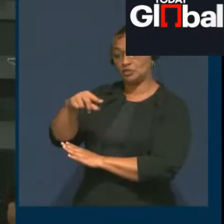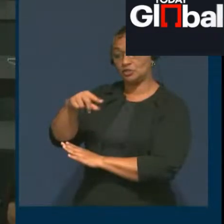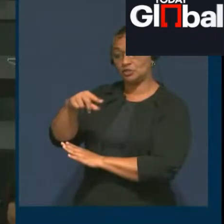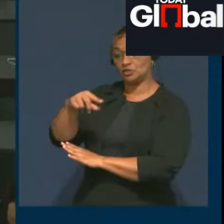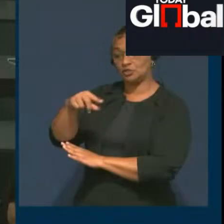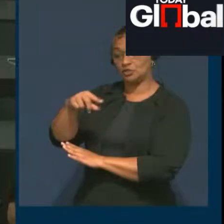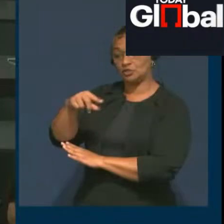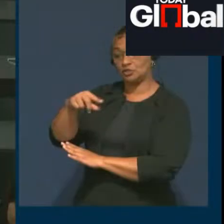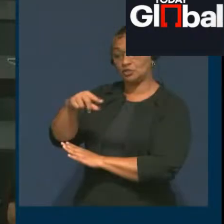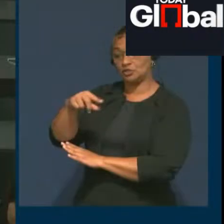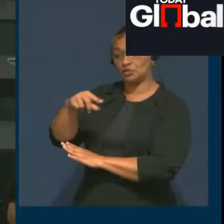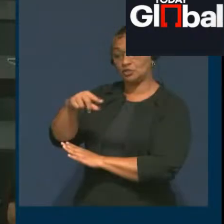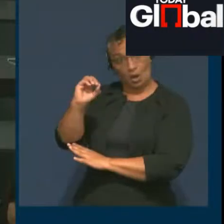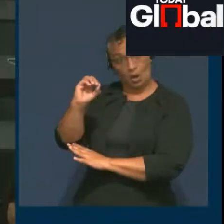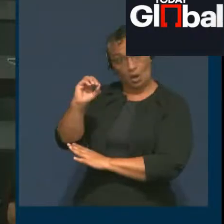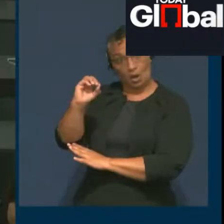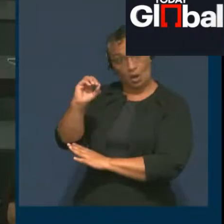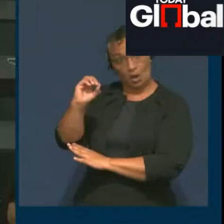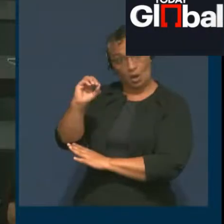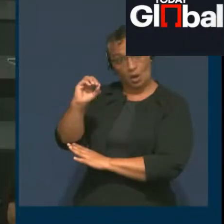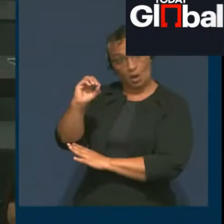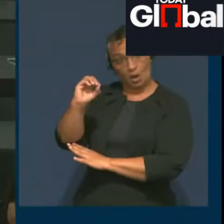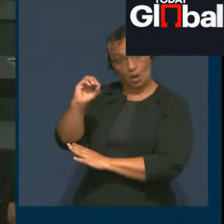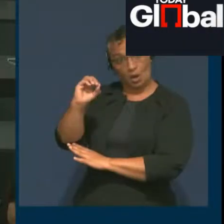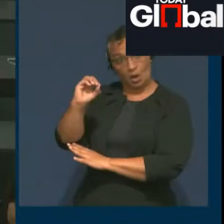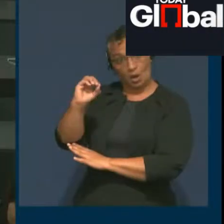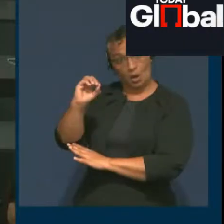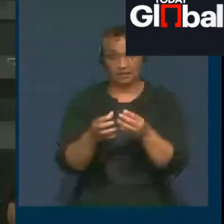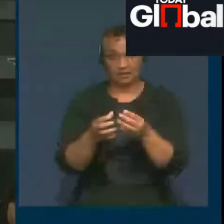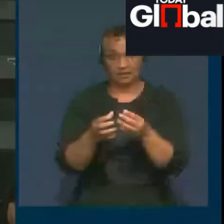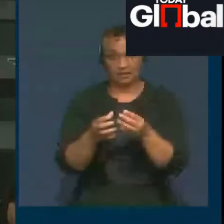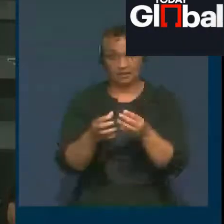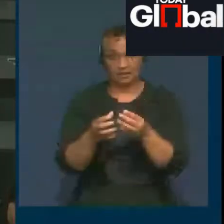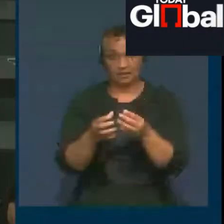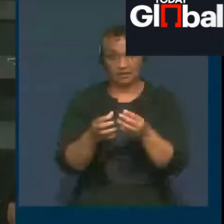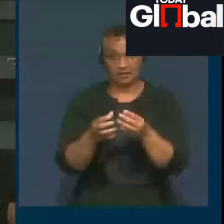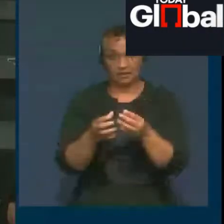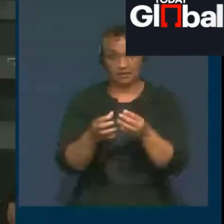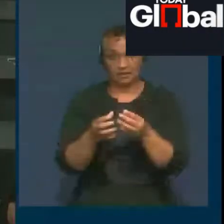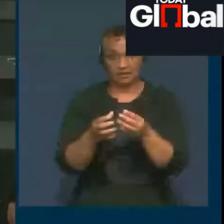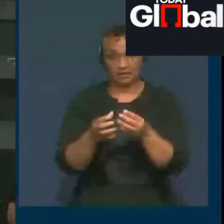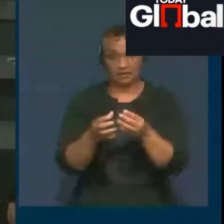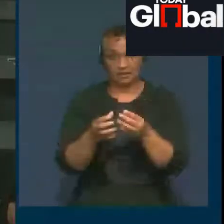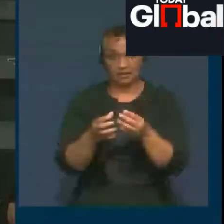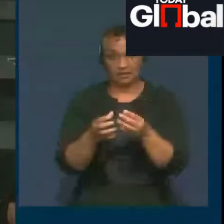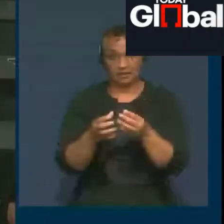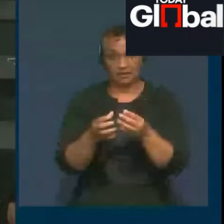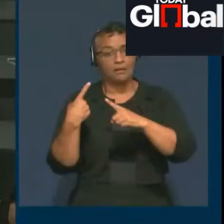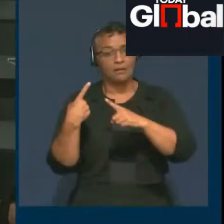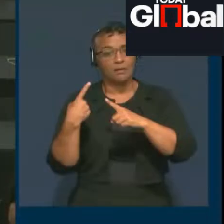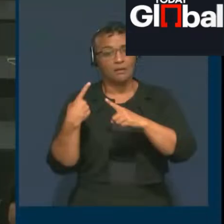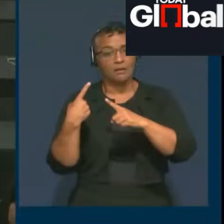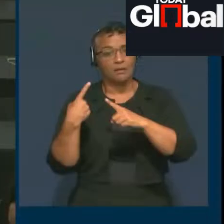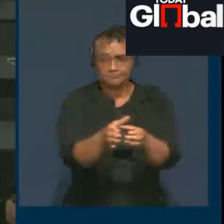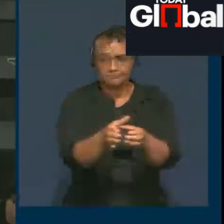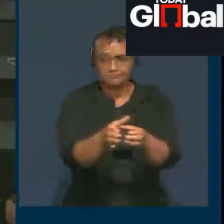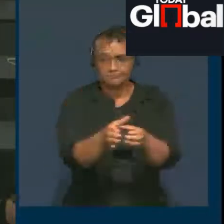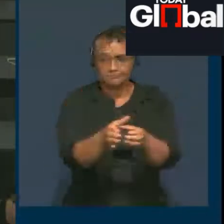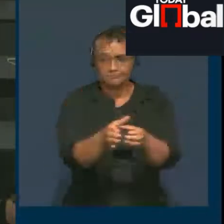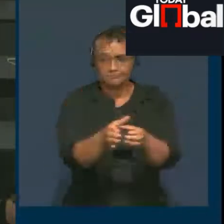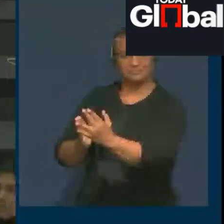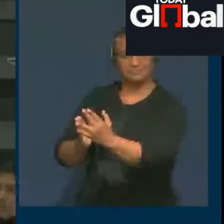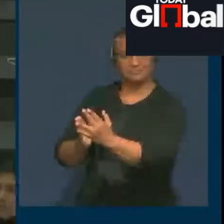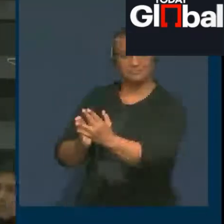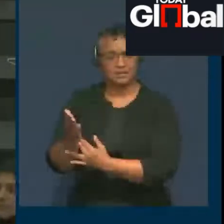Authority, together with other stakeholders, coordinates all policies to organize the